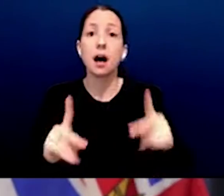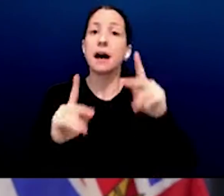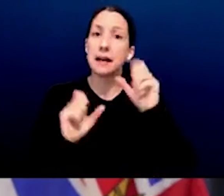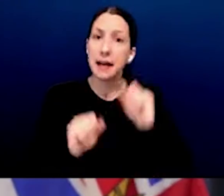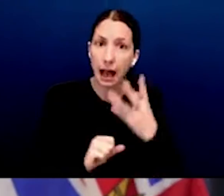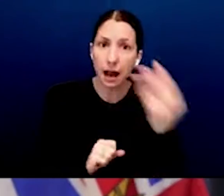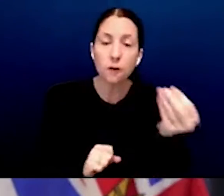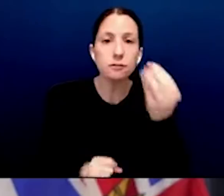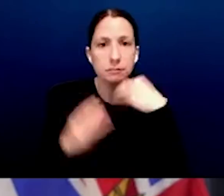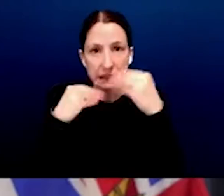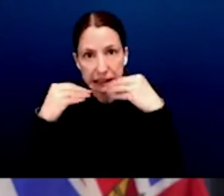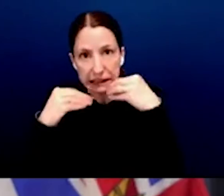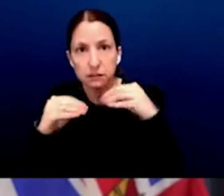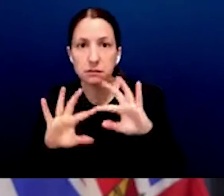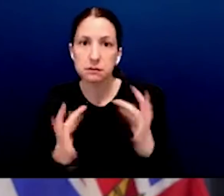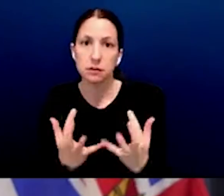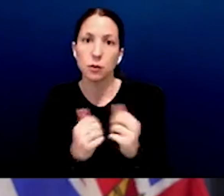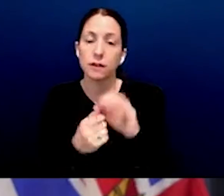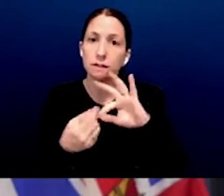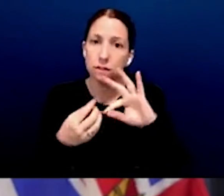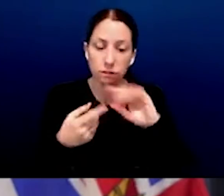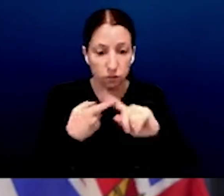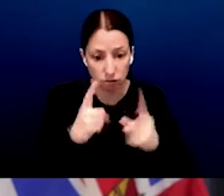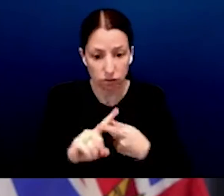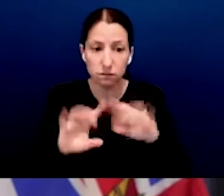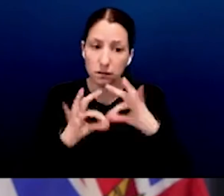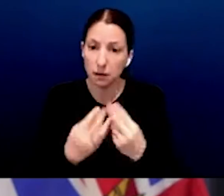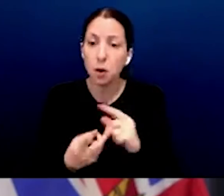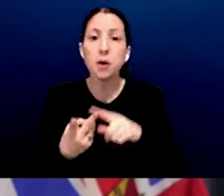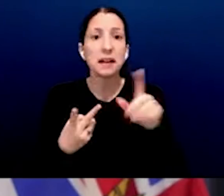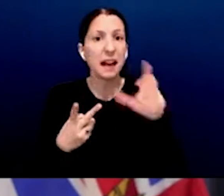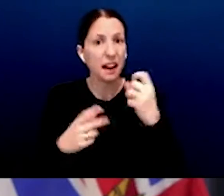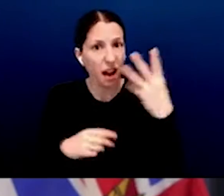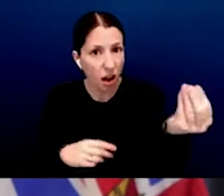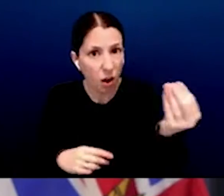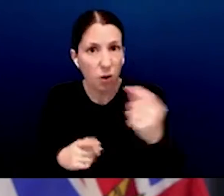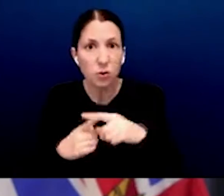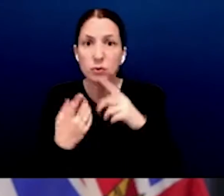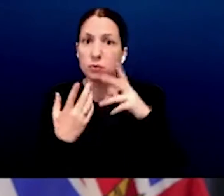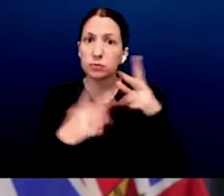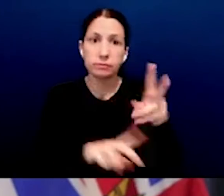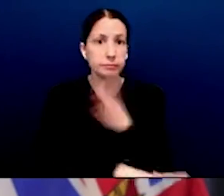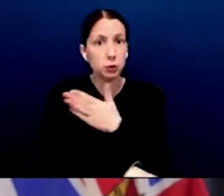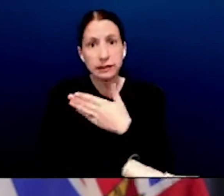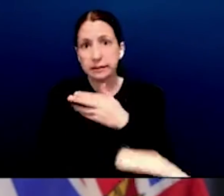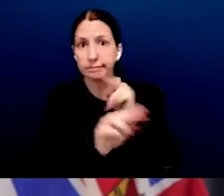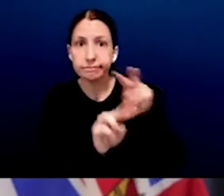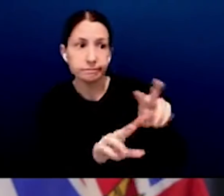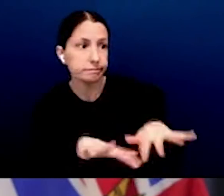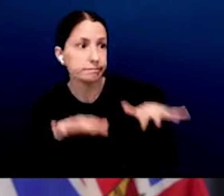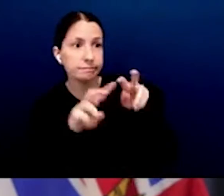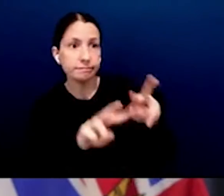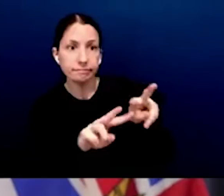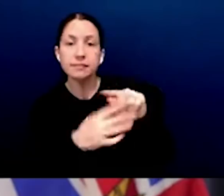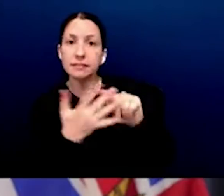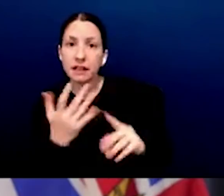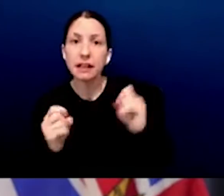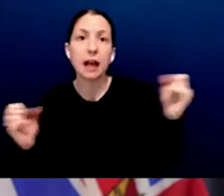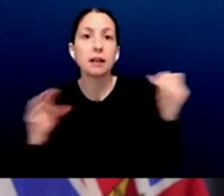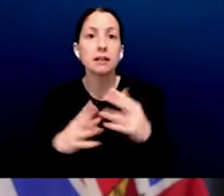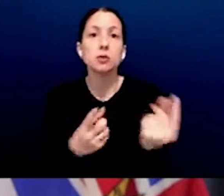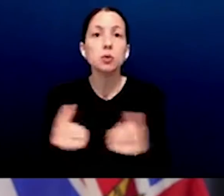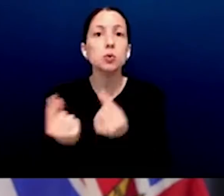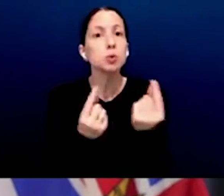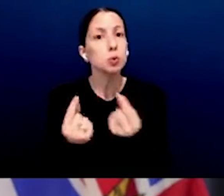interact in their communities or in British Columbia with other people who had also taken steps to protect themselves by getting immunized.